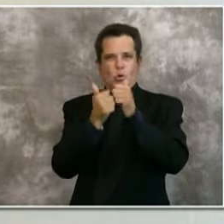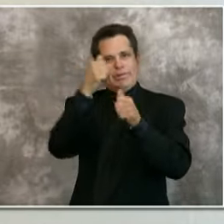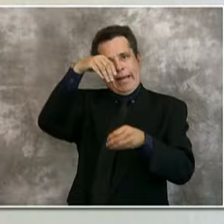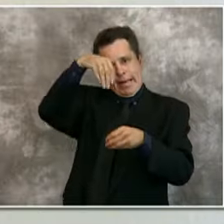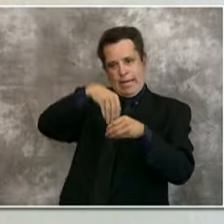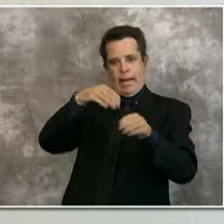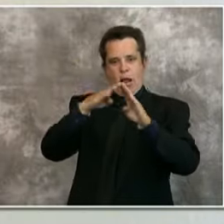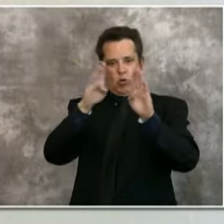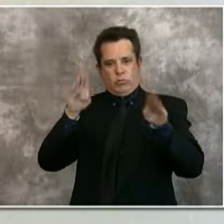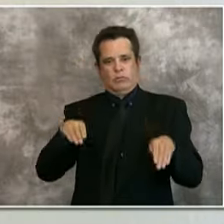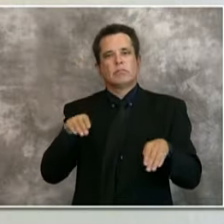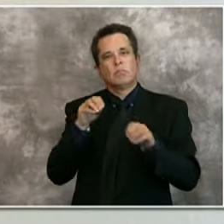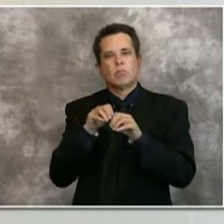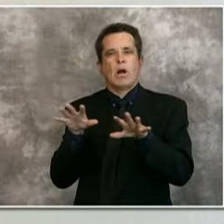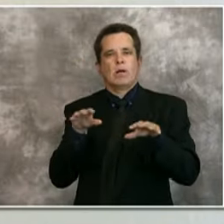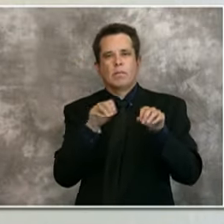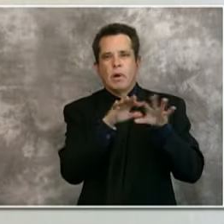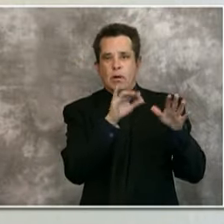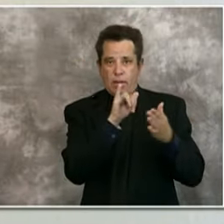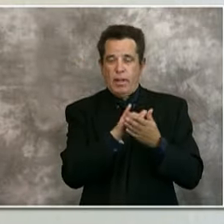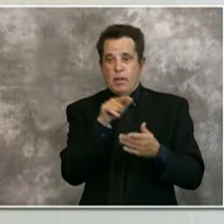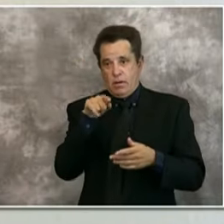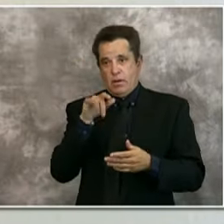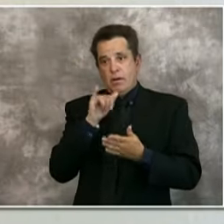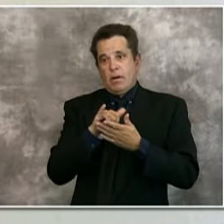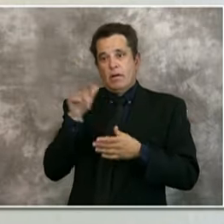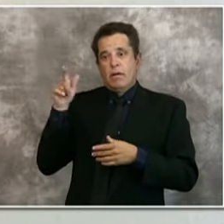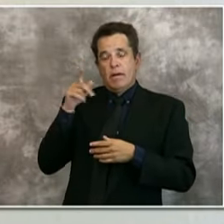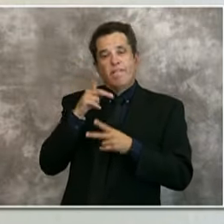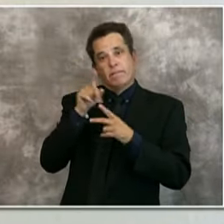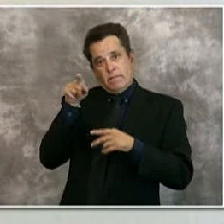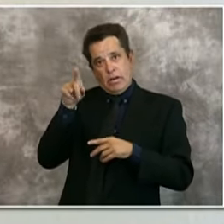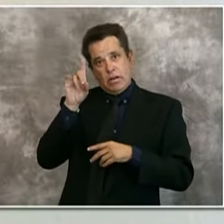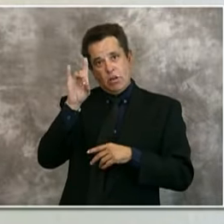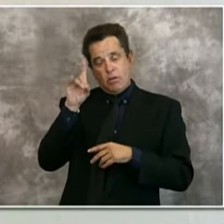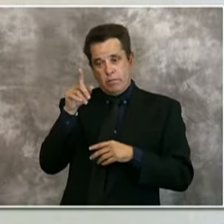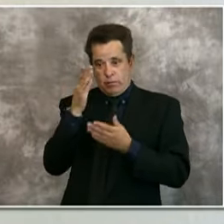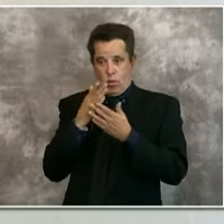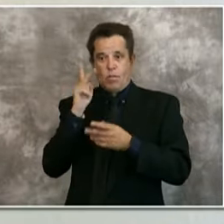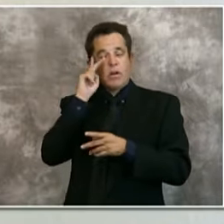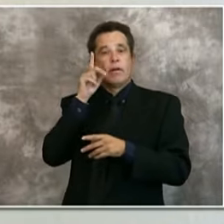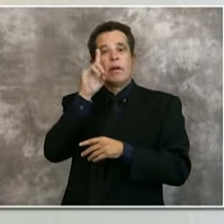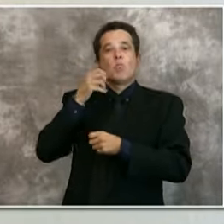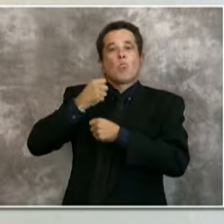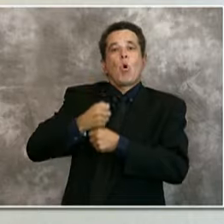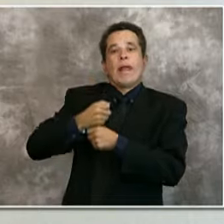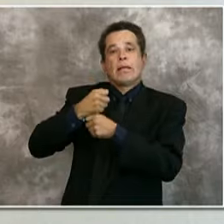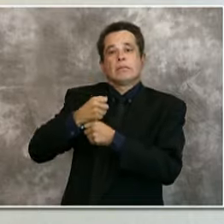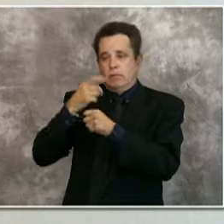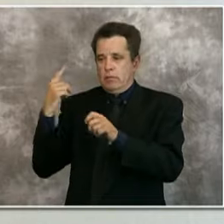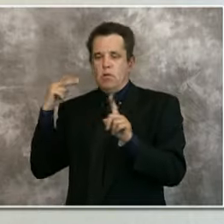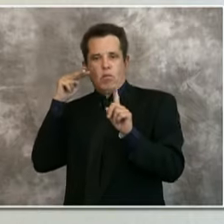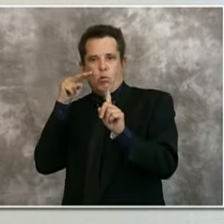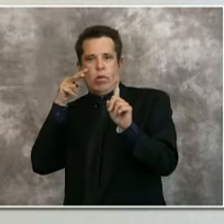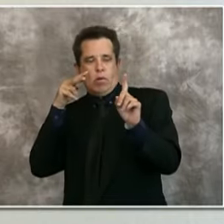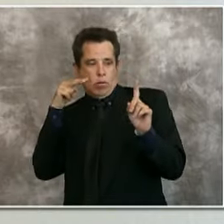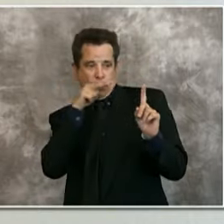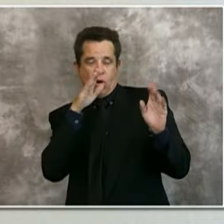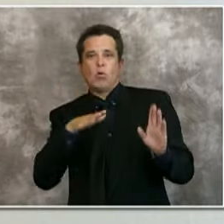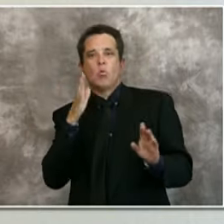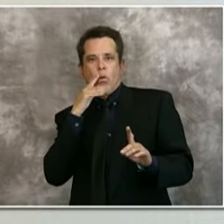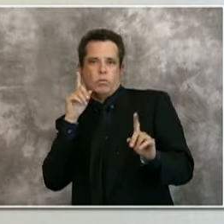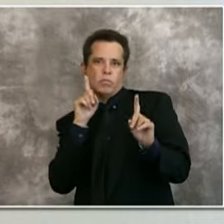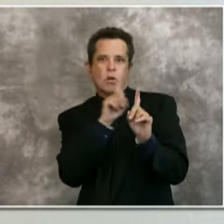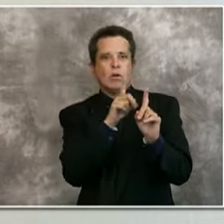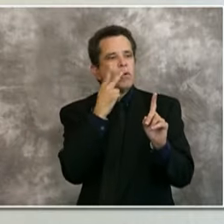every positive case if they participated in a protest, along with asking other questions to try and ascertain or provide links or